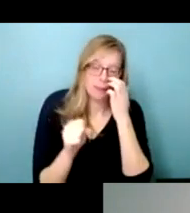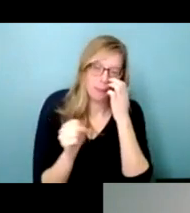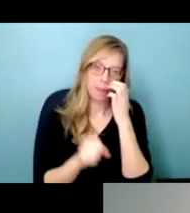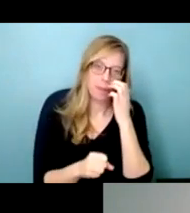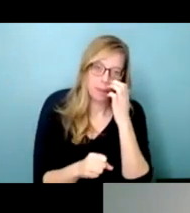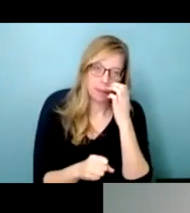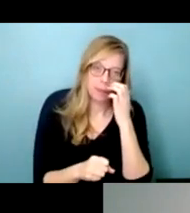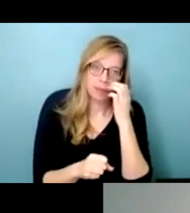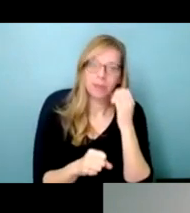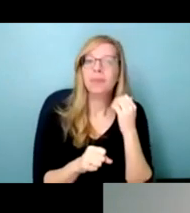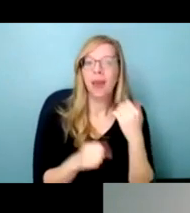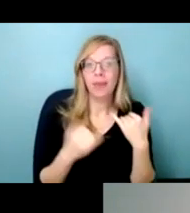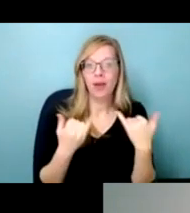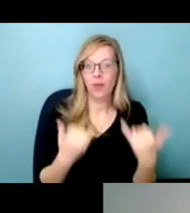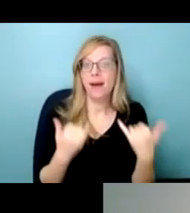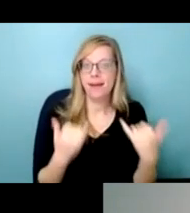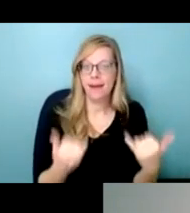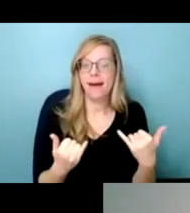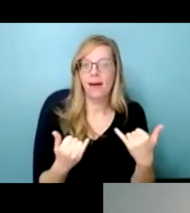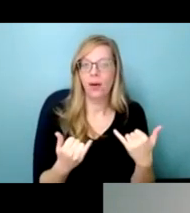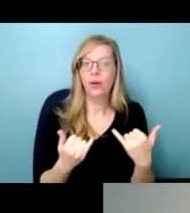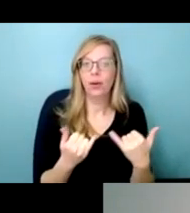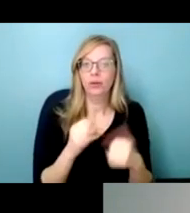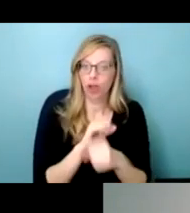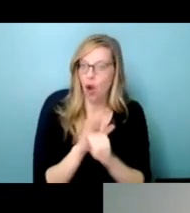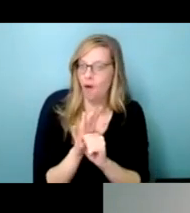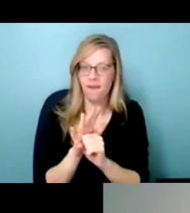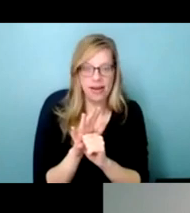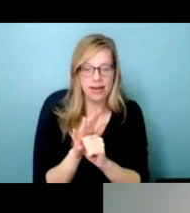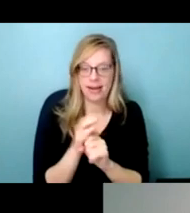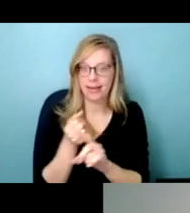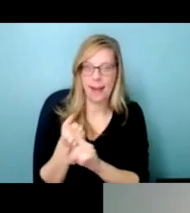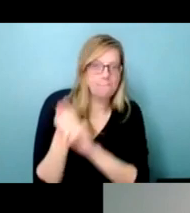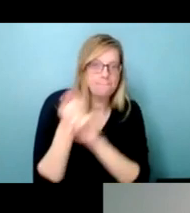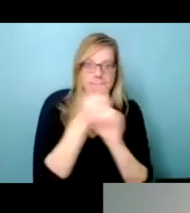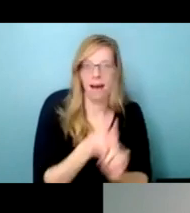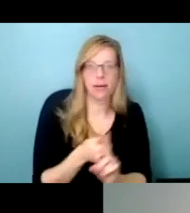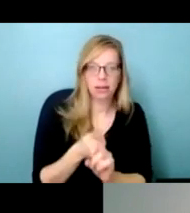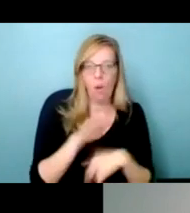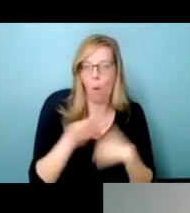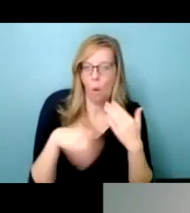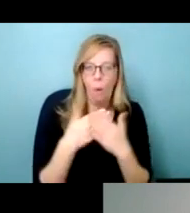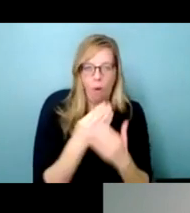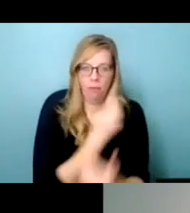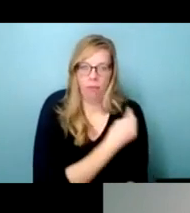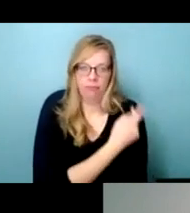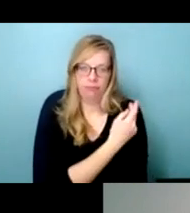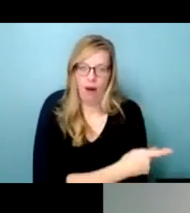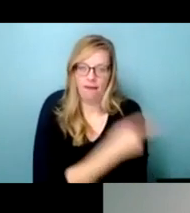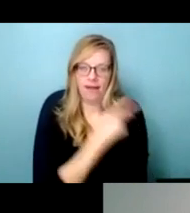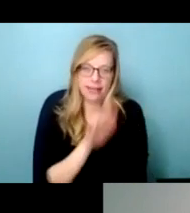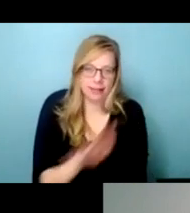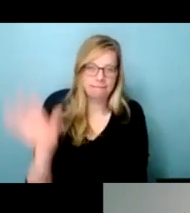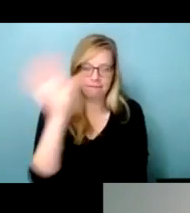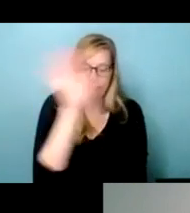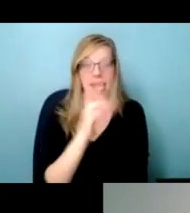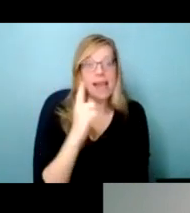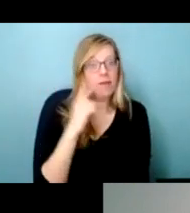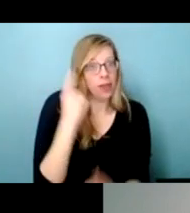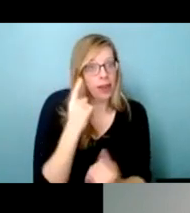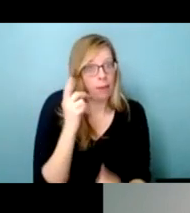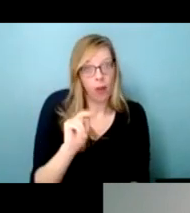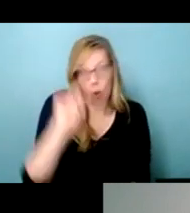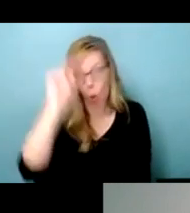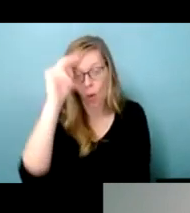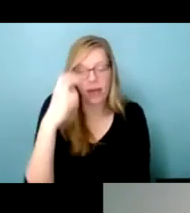mean, everywhere in the province has had huge impacts. But when we look at the north in terms of, you know, transportation issues